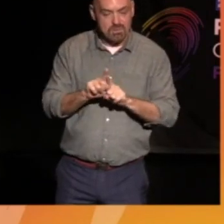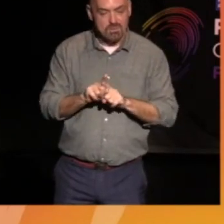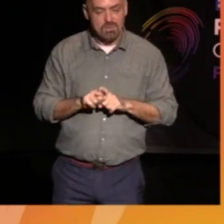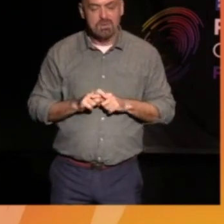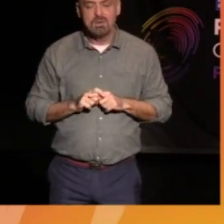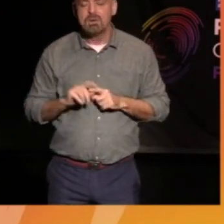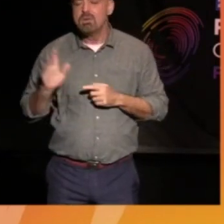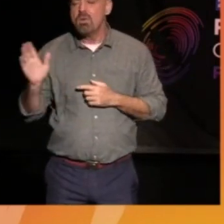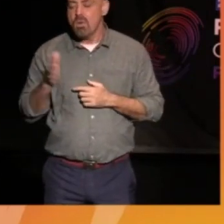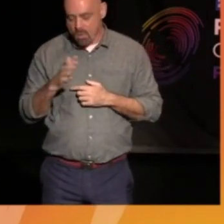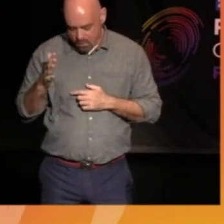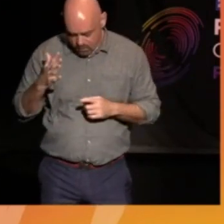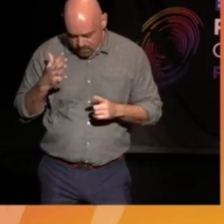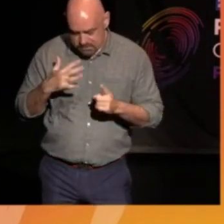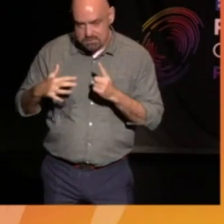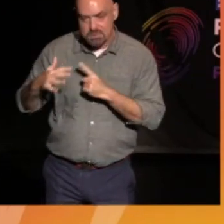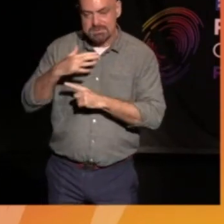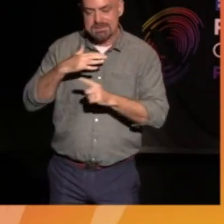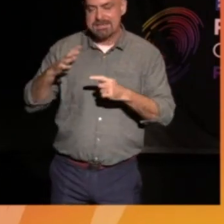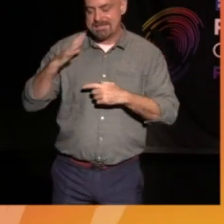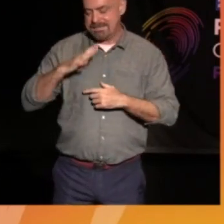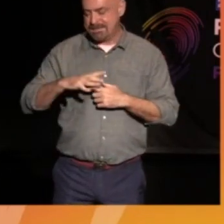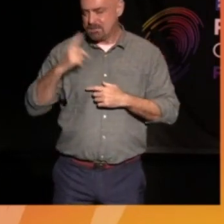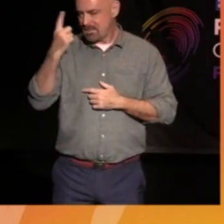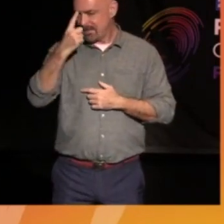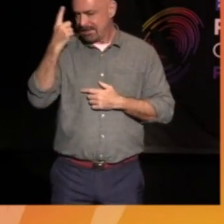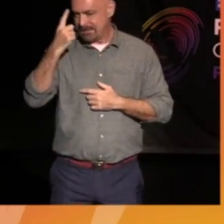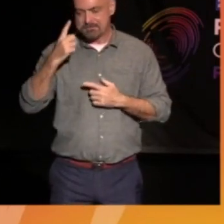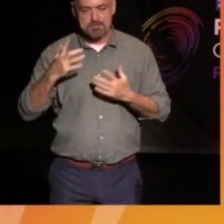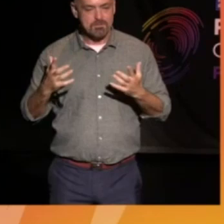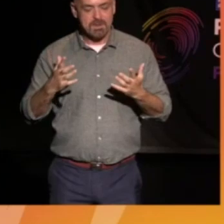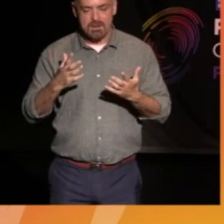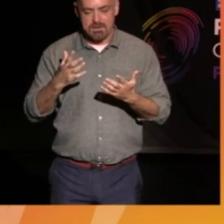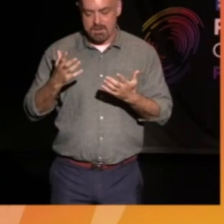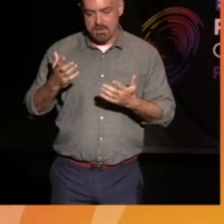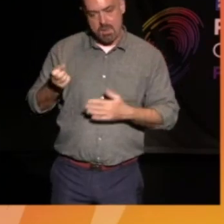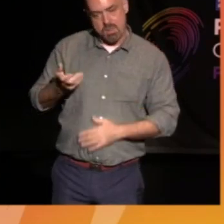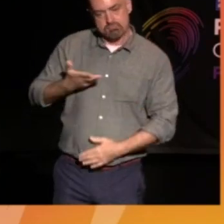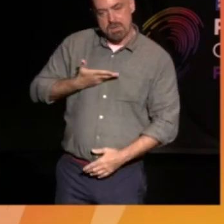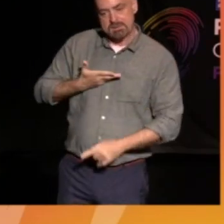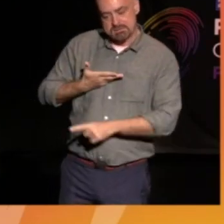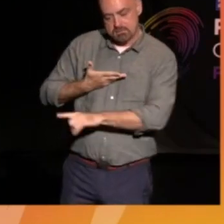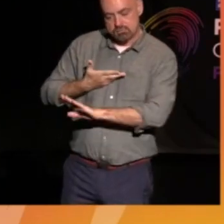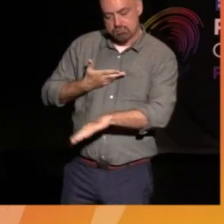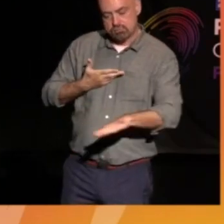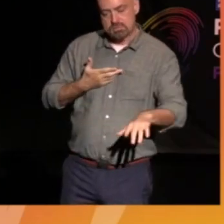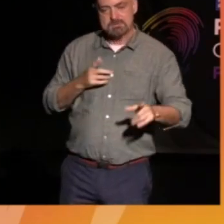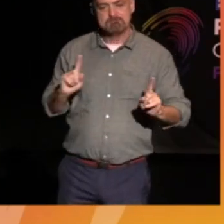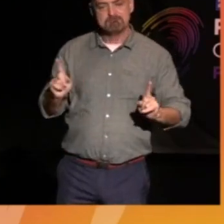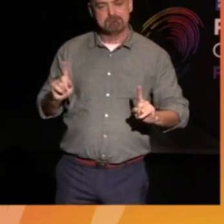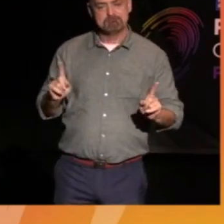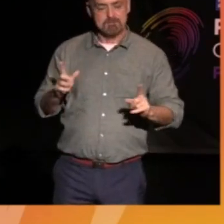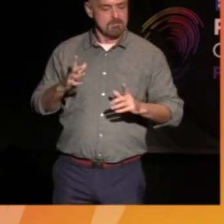all societies have to rethink the rights of the child. So I just wanted to say